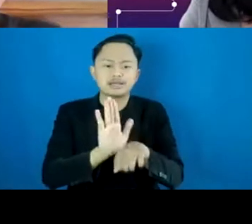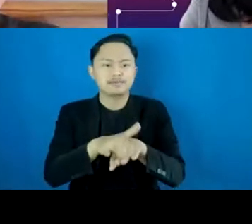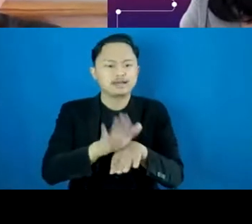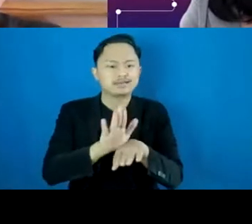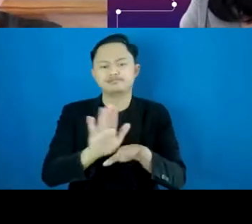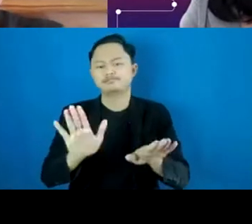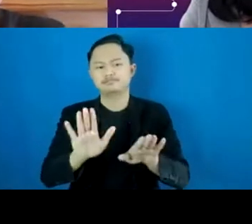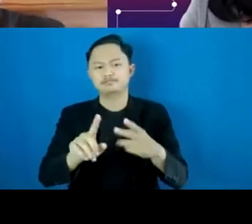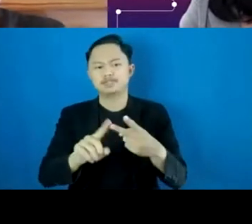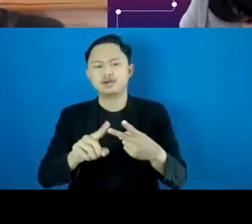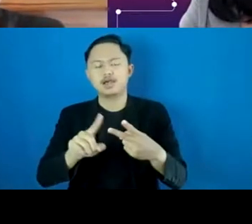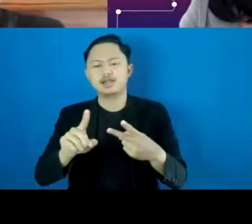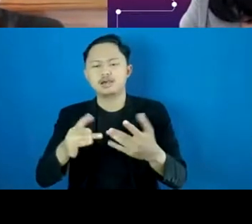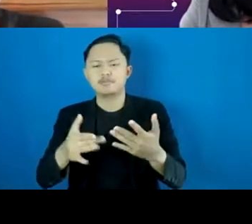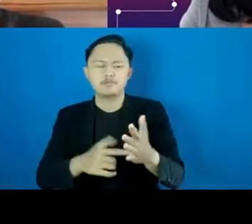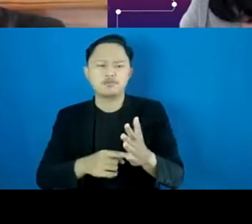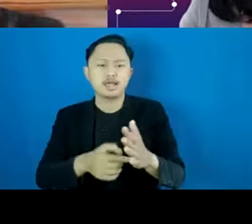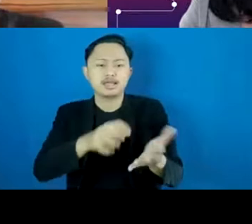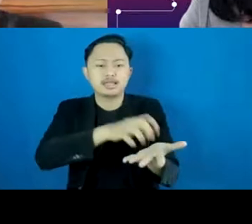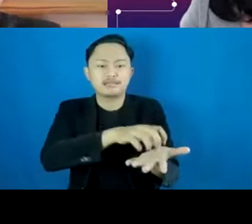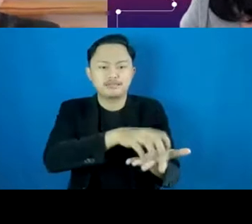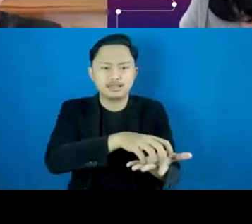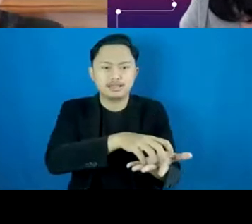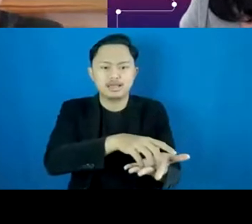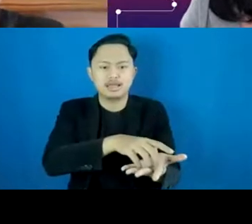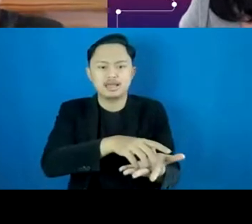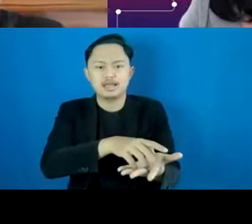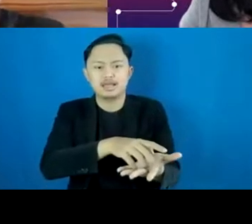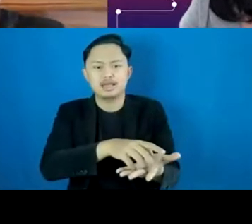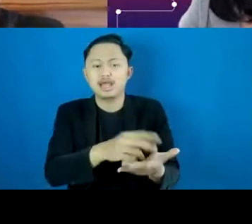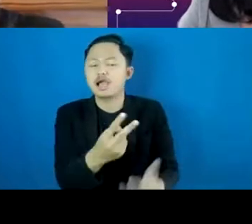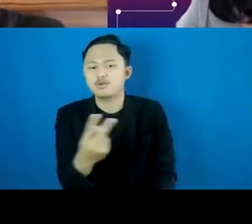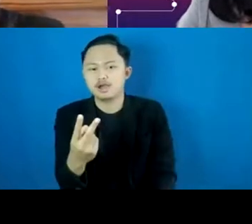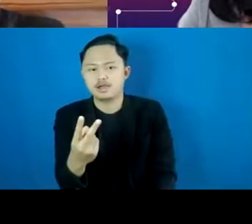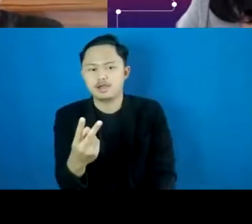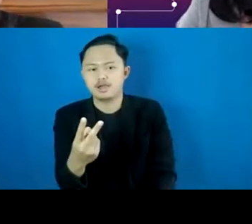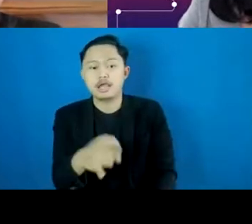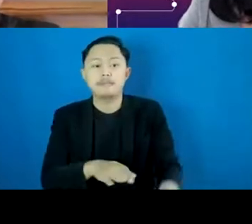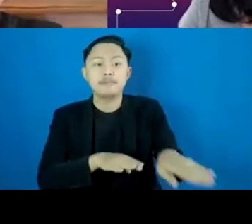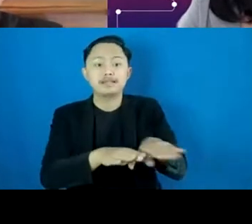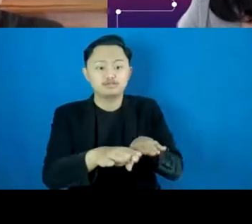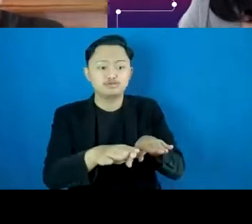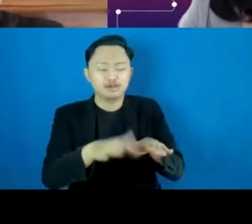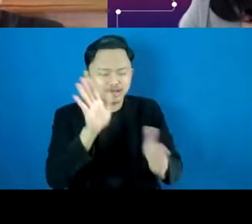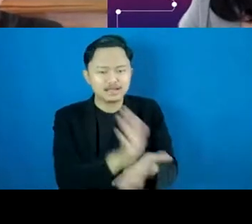is a need to stop the vehicle, he has to stop accelerating. Two basic things. There is nothing else.